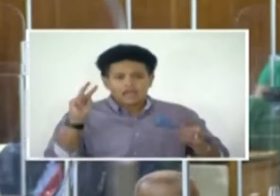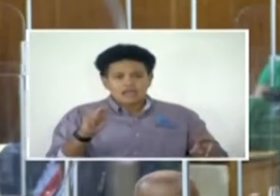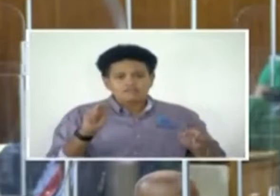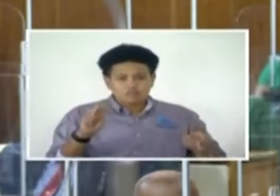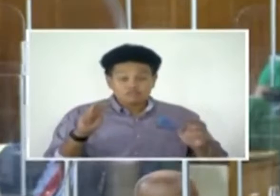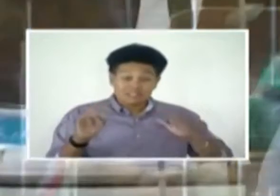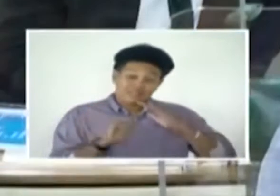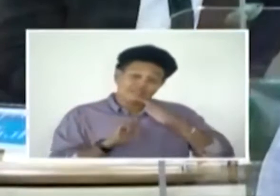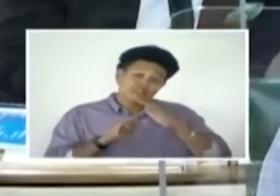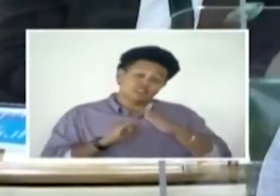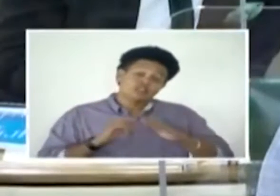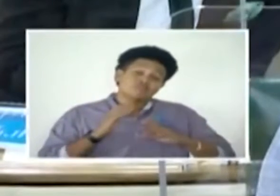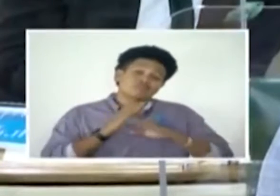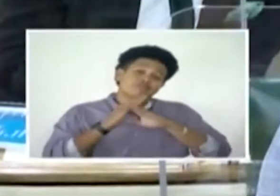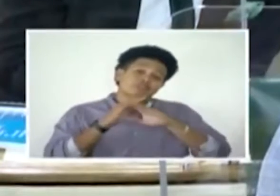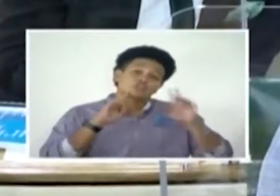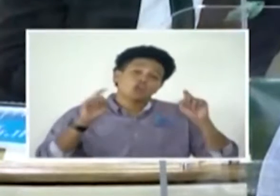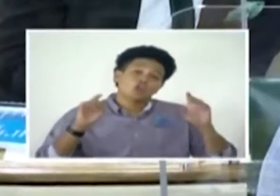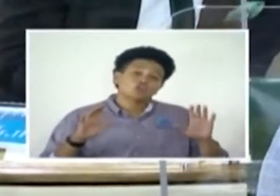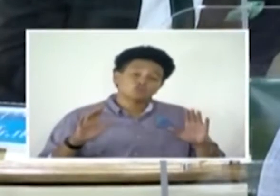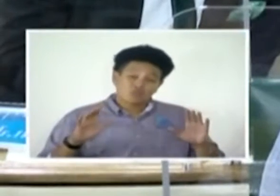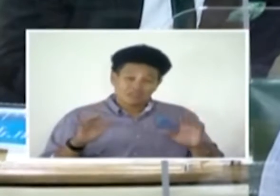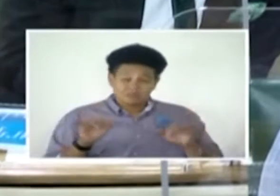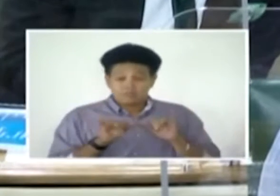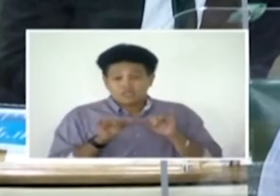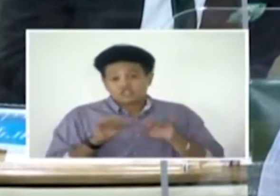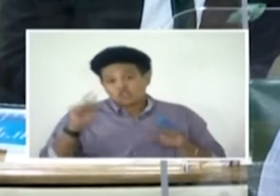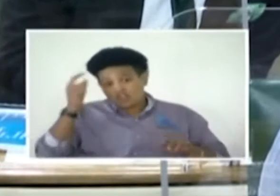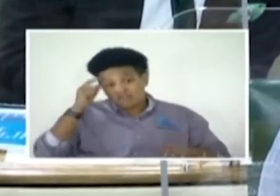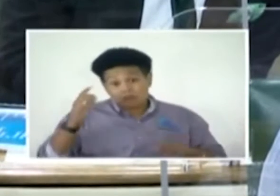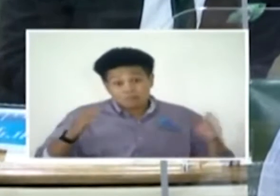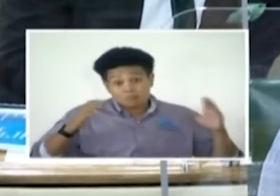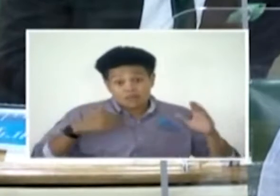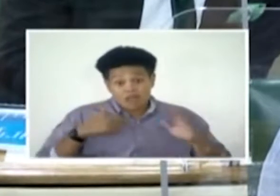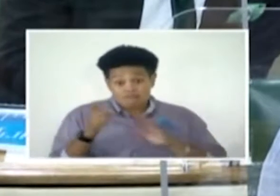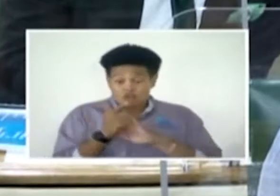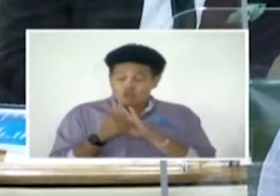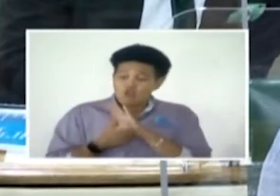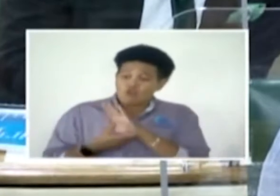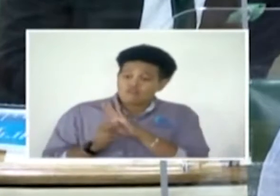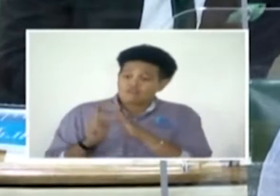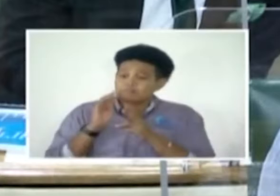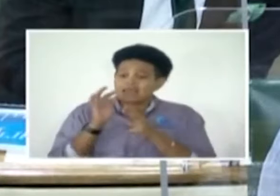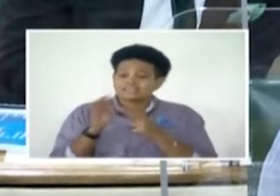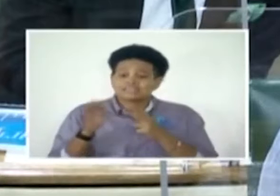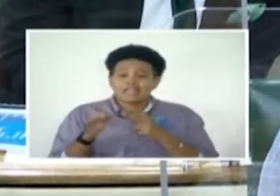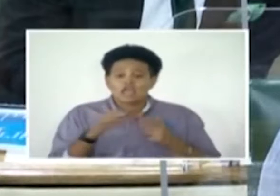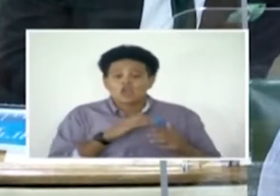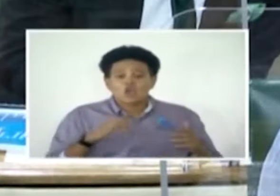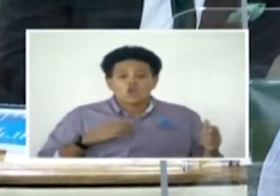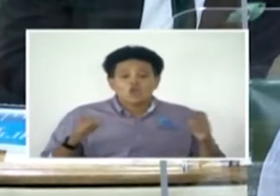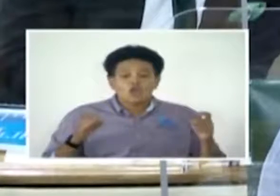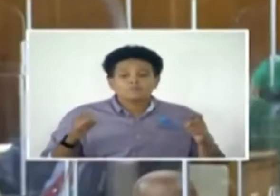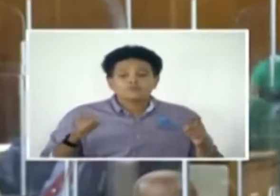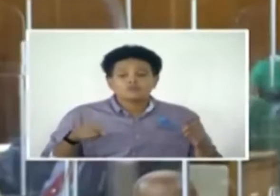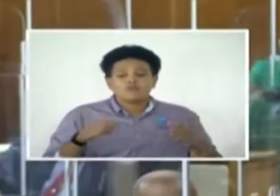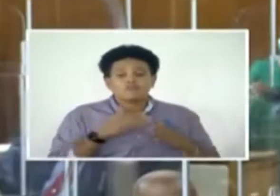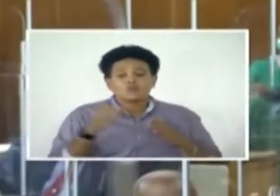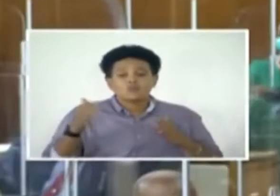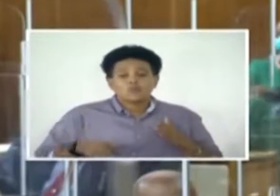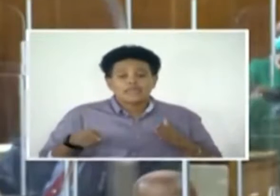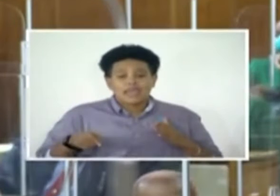and control measures. The government is prepared to have the bill reviewed by a joint select committee over the weekend.